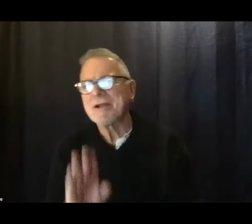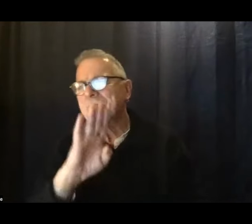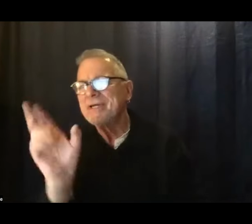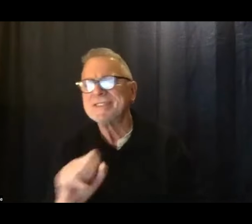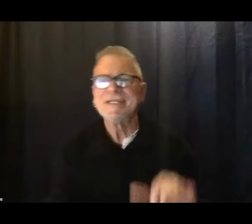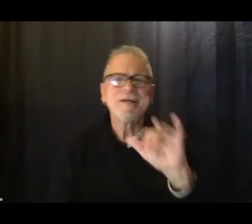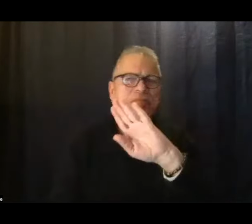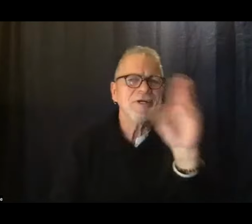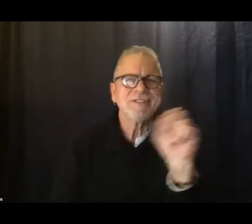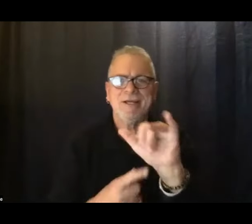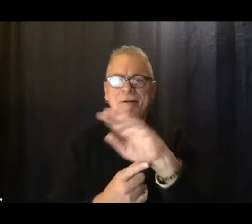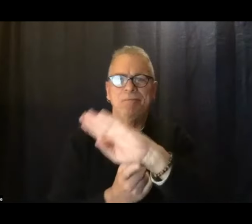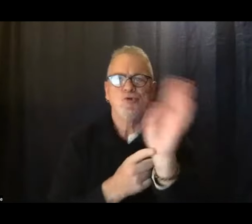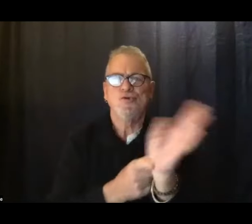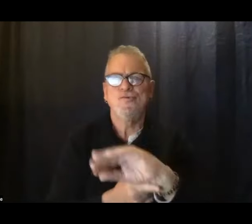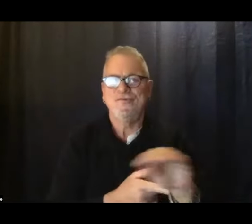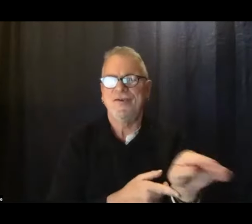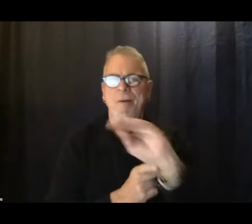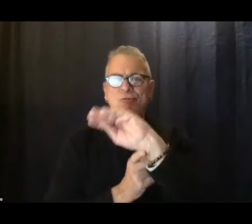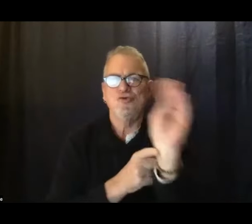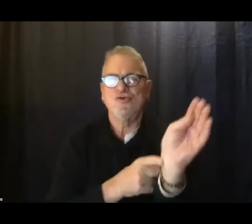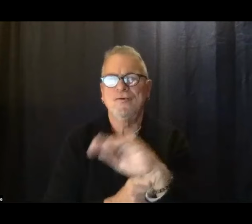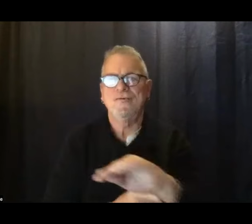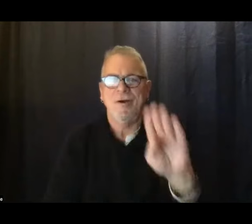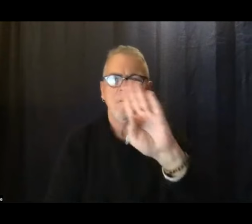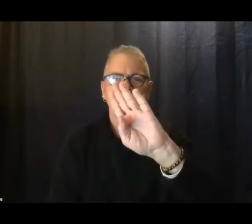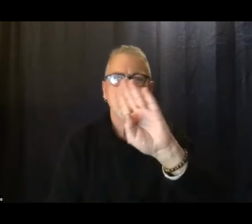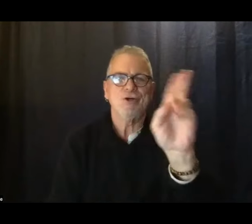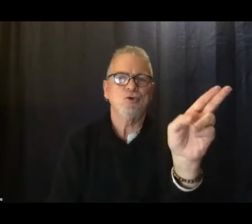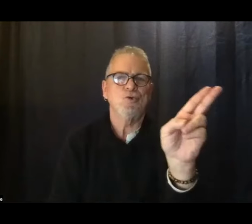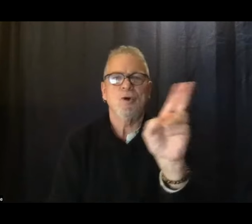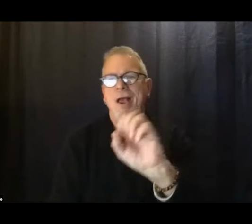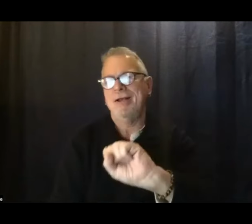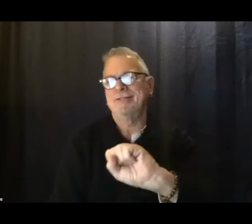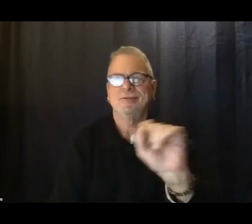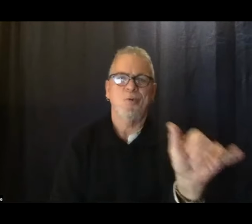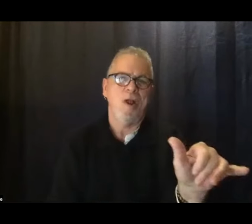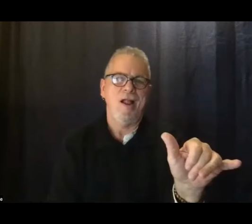this sort of shape to it. Oh, it's busy, busy, busy all day long. That movement.